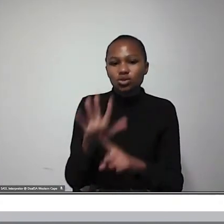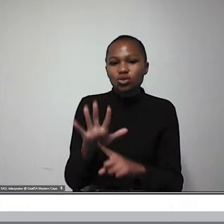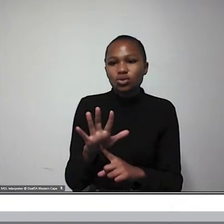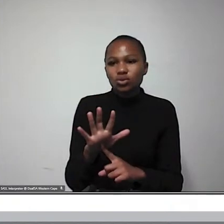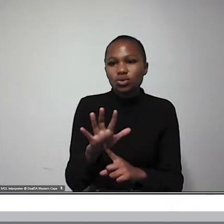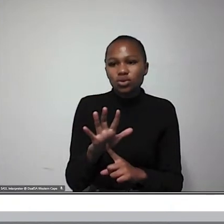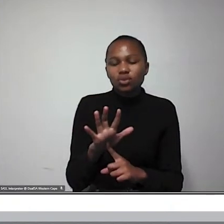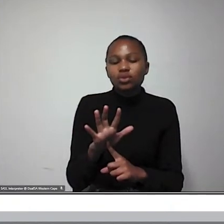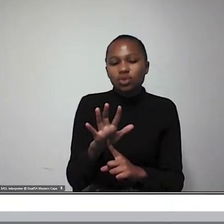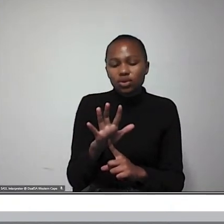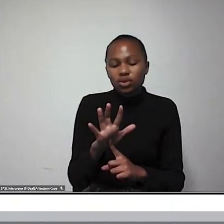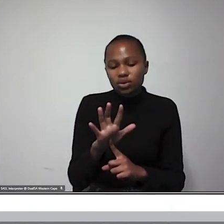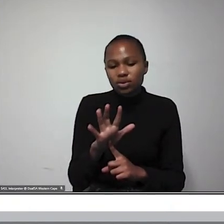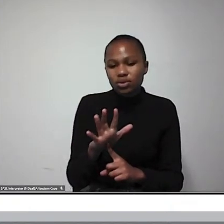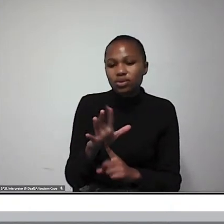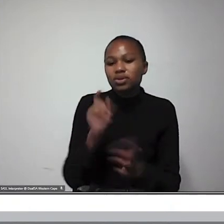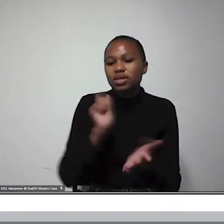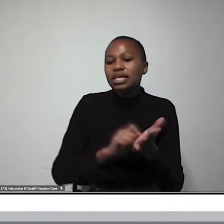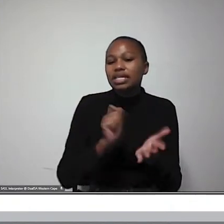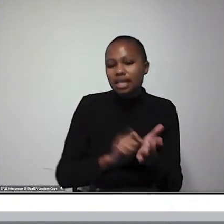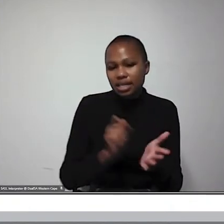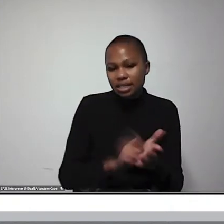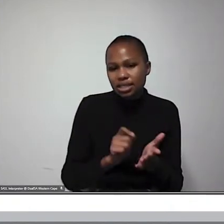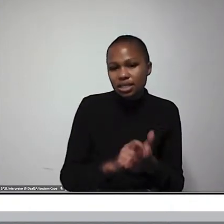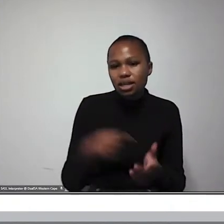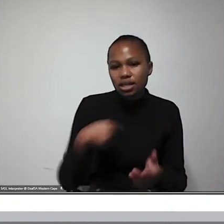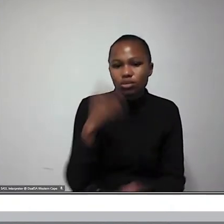in writing, that's my proposal.